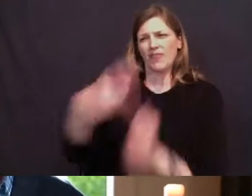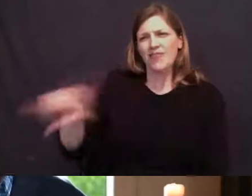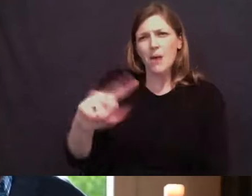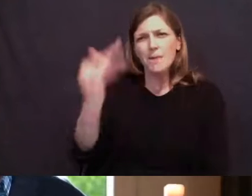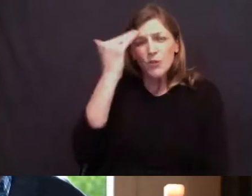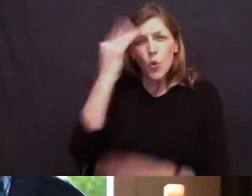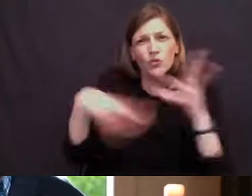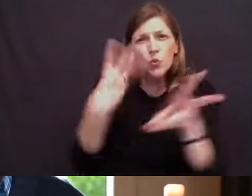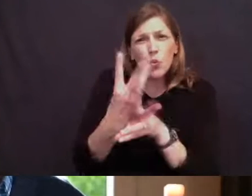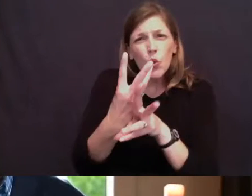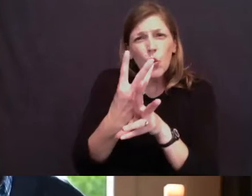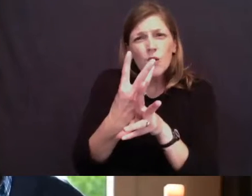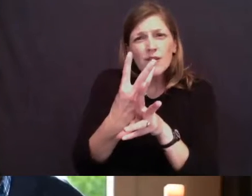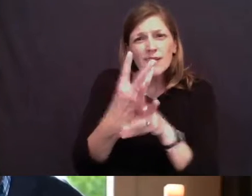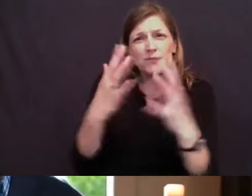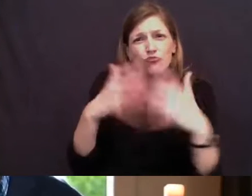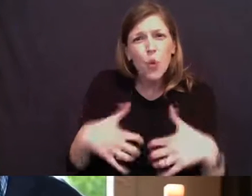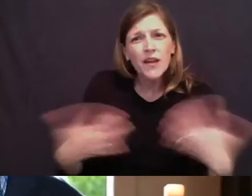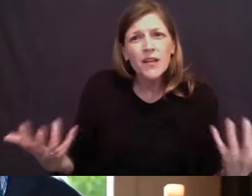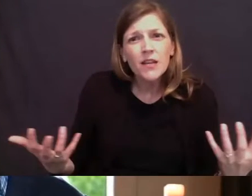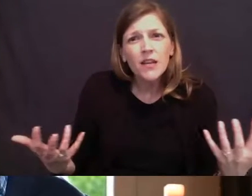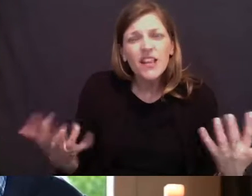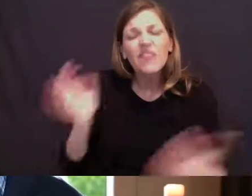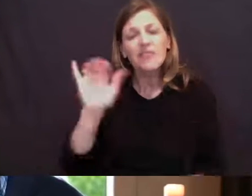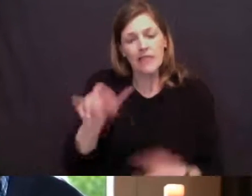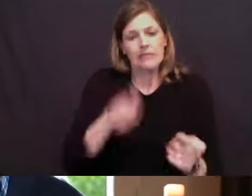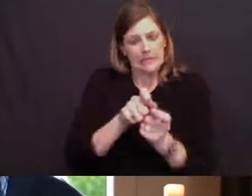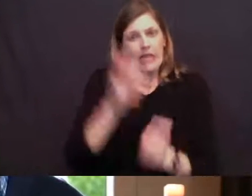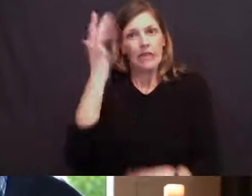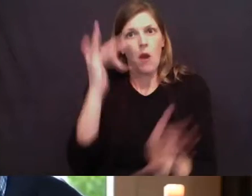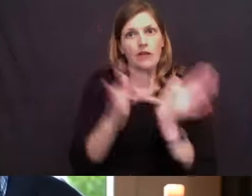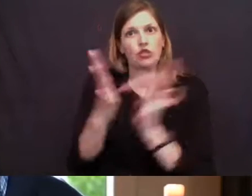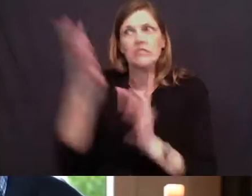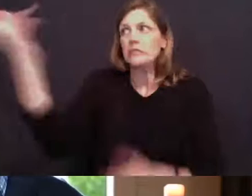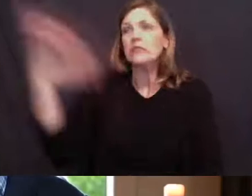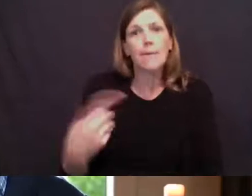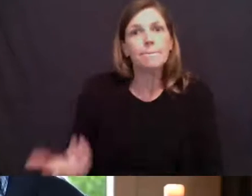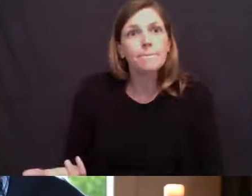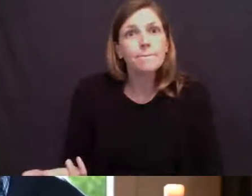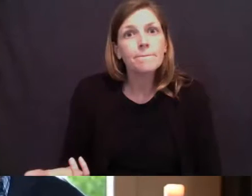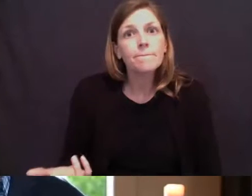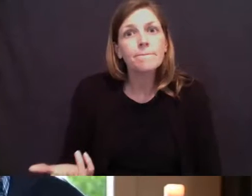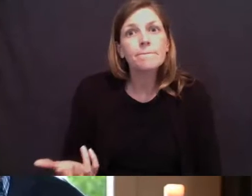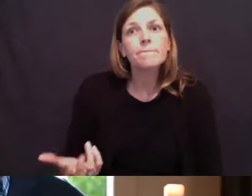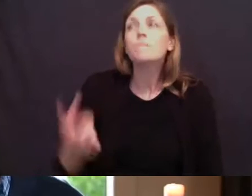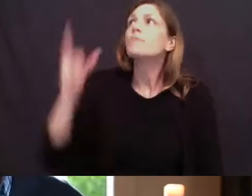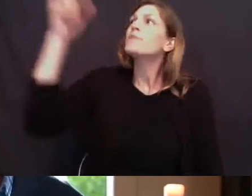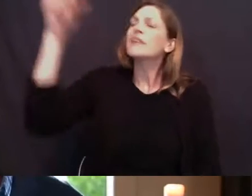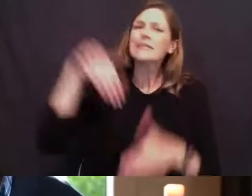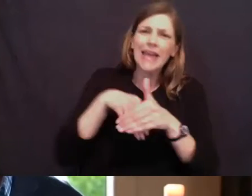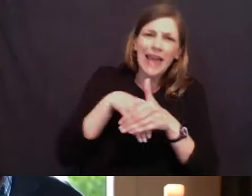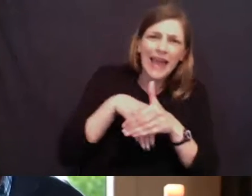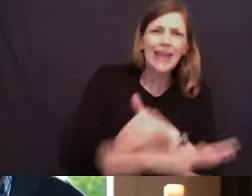broken. And folks, listen, that is exactly why he came. That's exactly why he came. He's entered into our